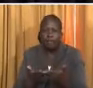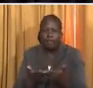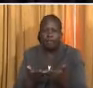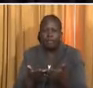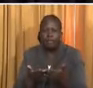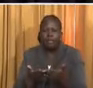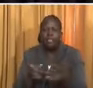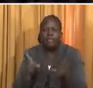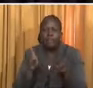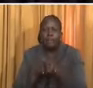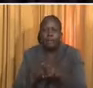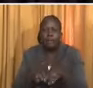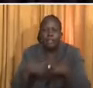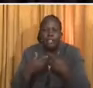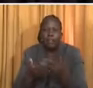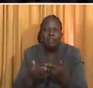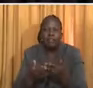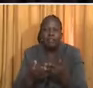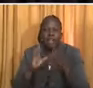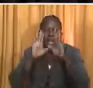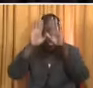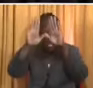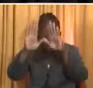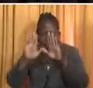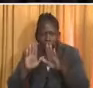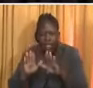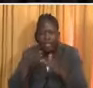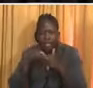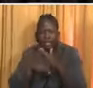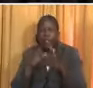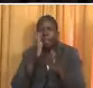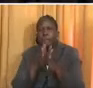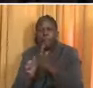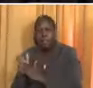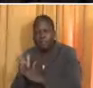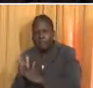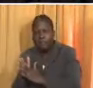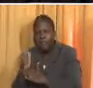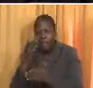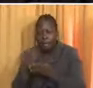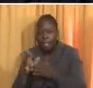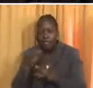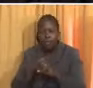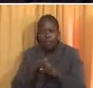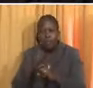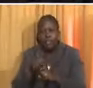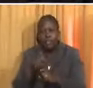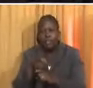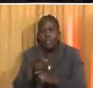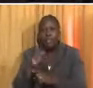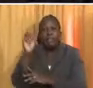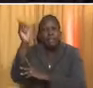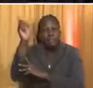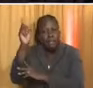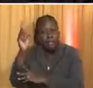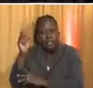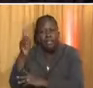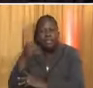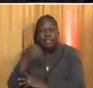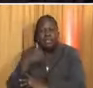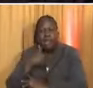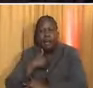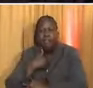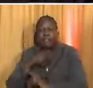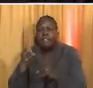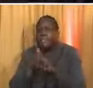indispensable roles and essential cogs in the process. Apart from these, the President, as indeed any other voter,